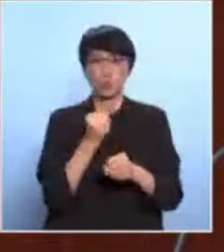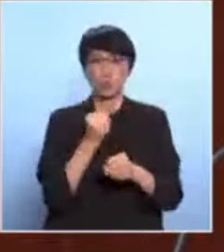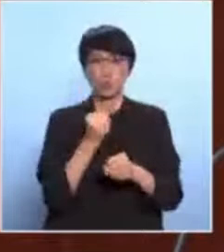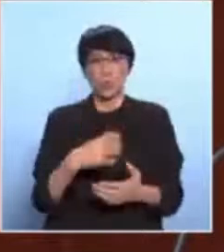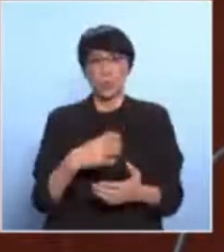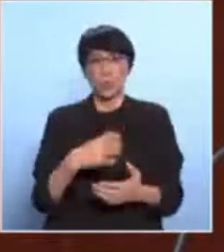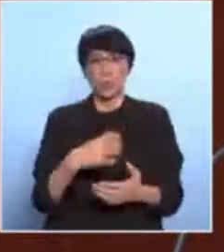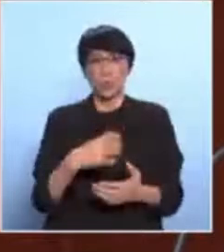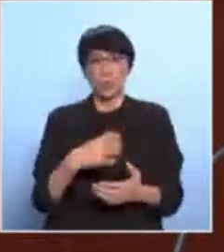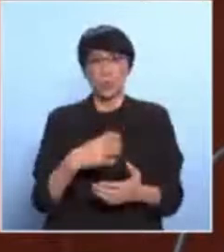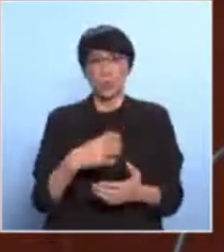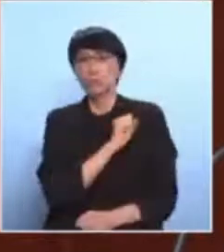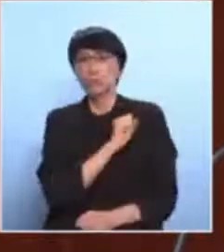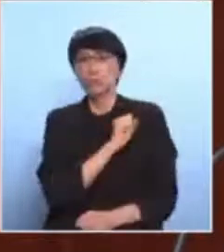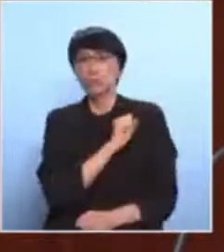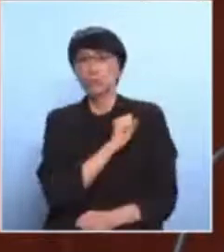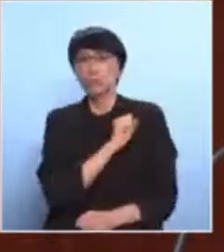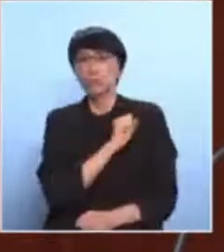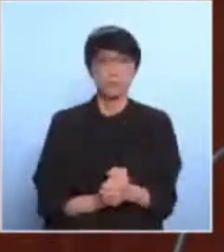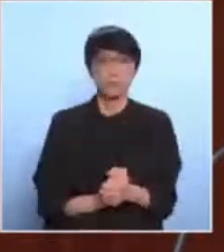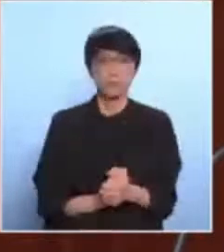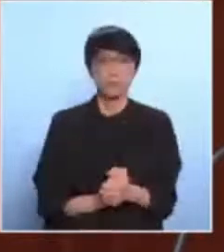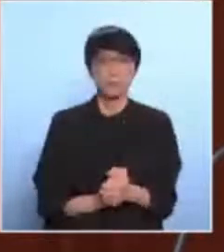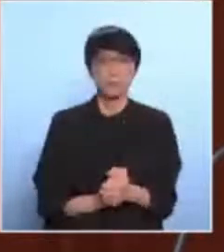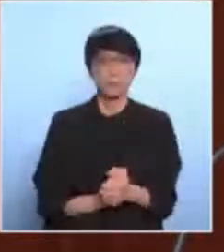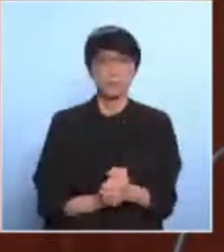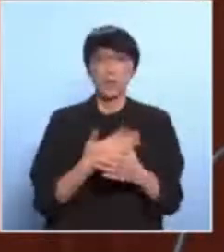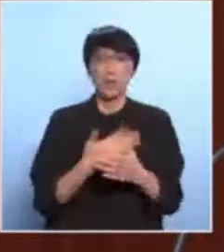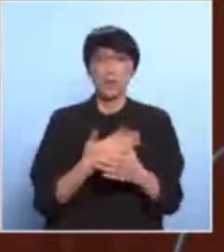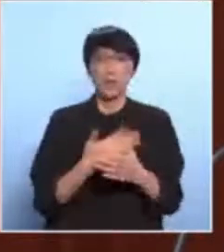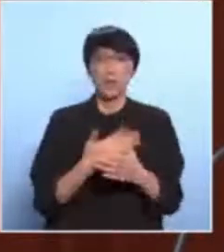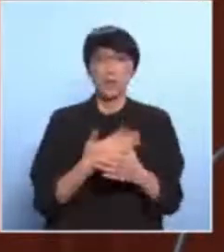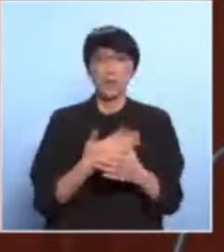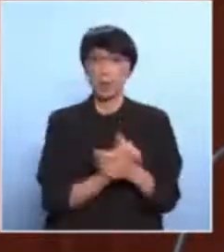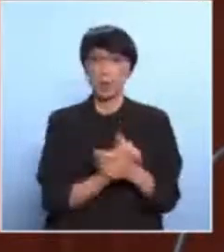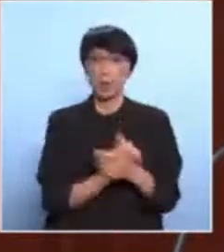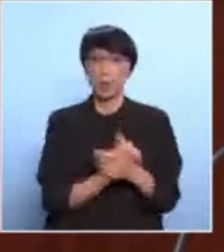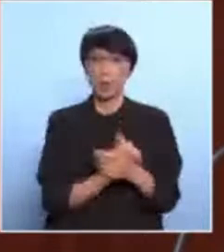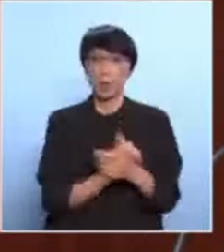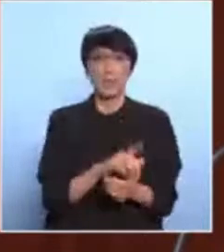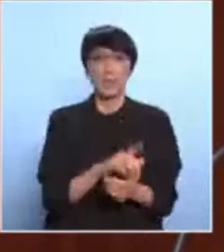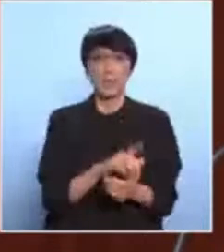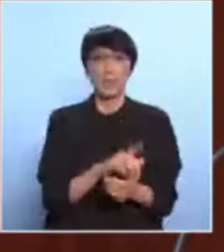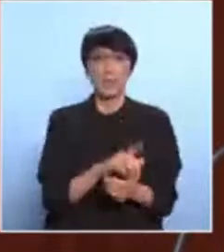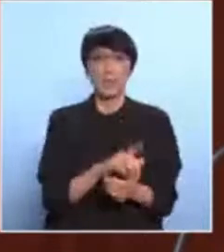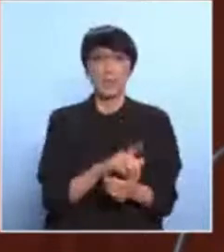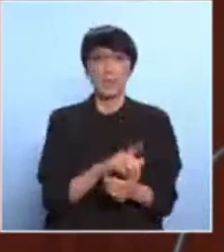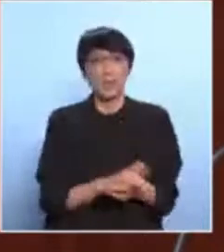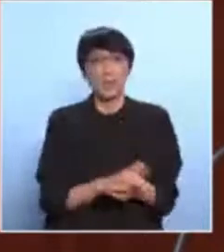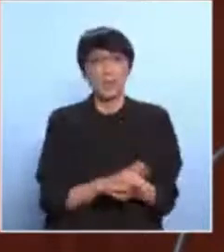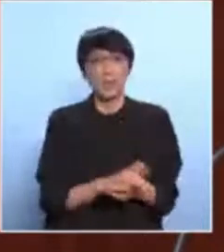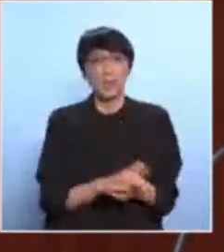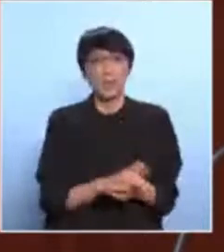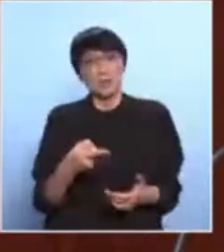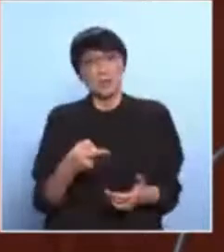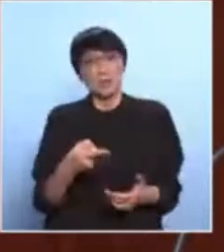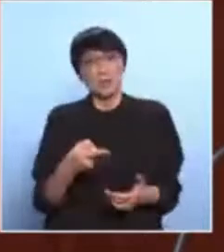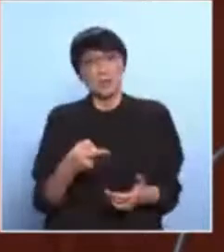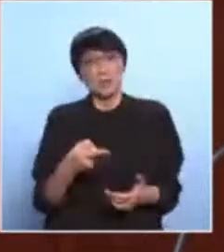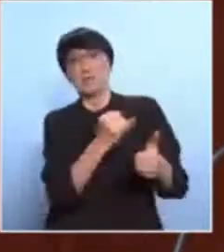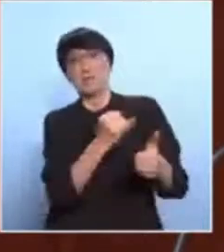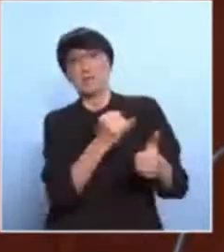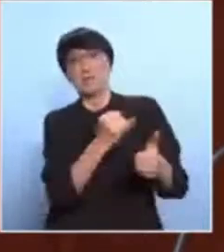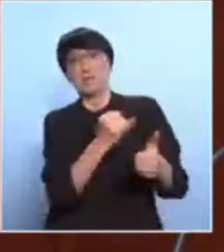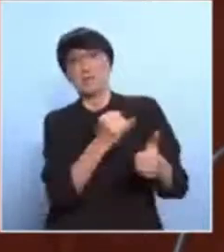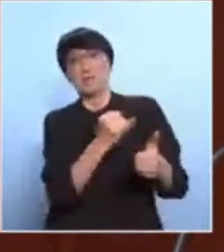but that they are sometimes frustrated when they hear others' unfounded criticisms of Hong Kong or downplaying of the